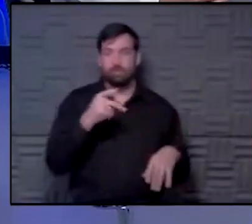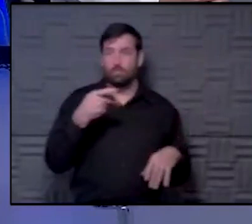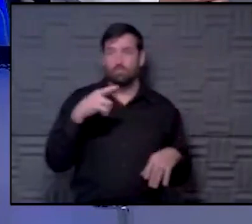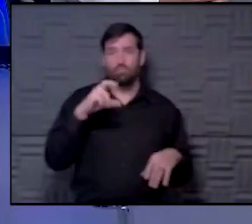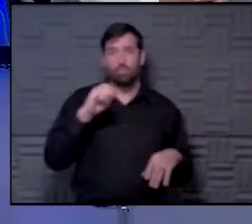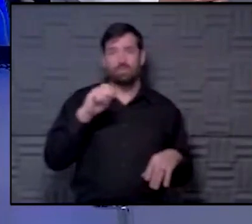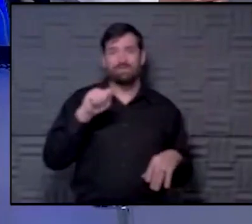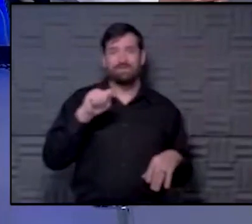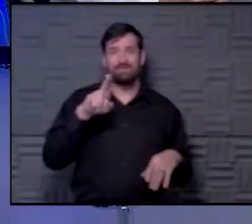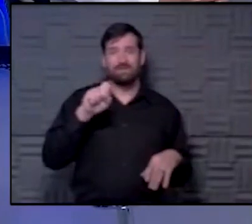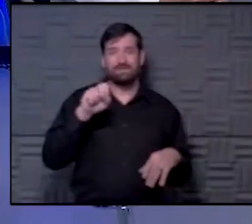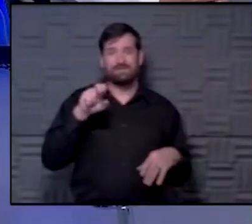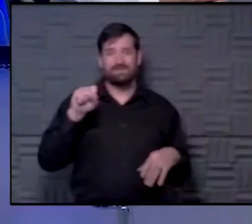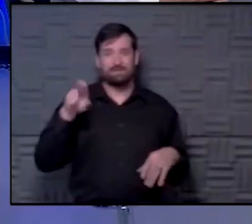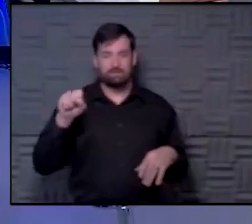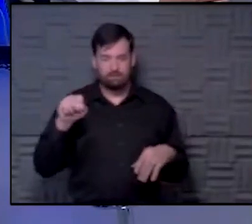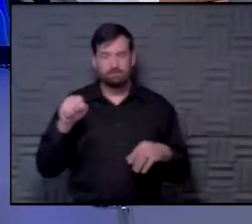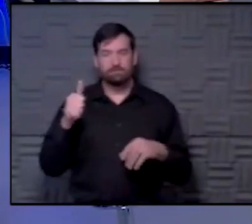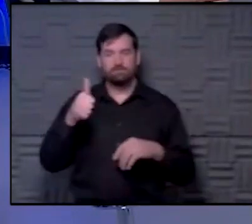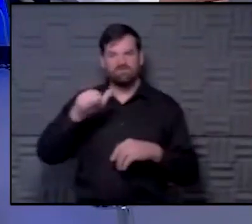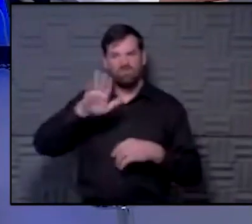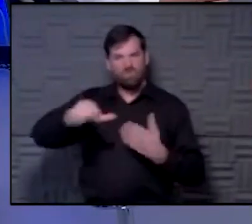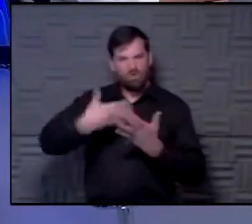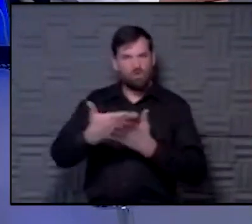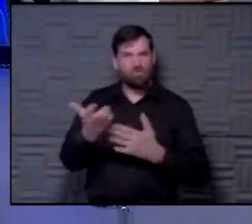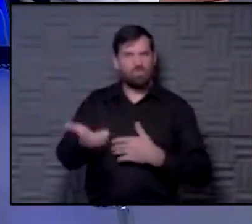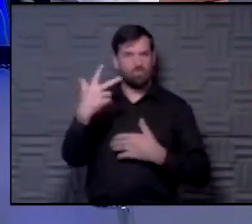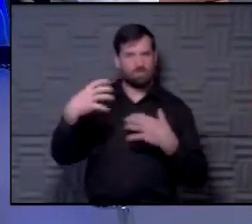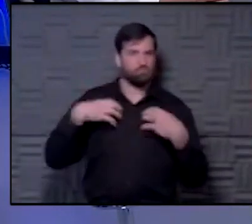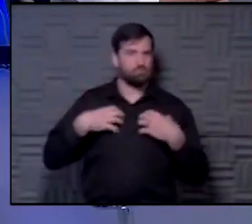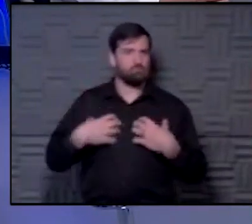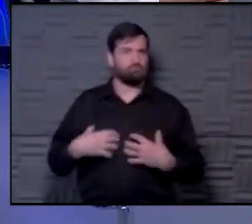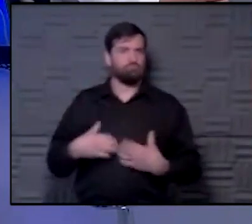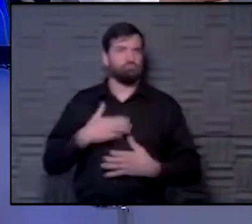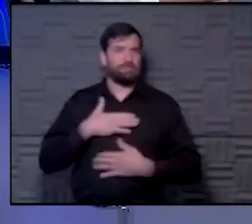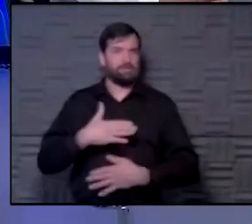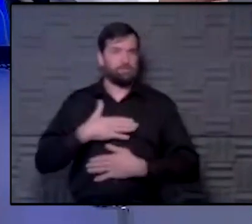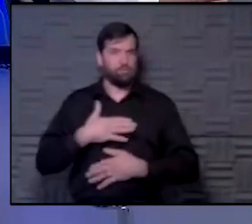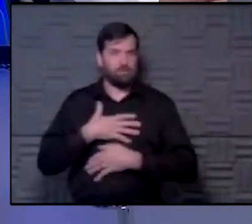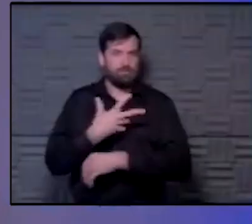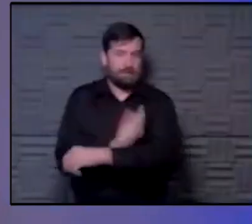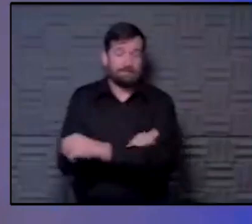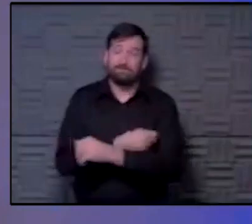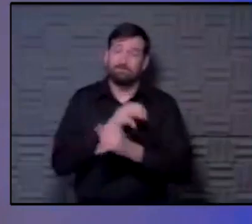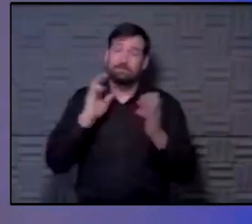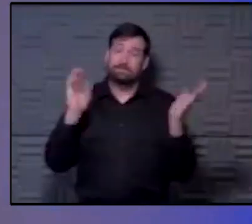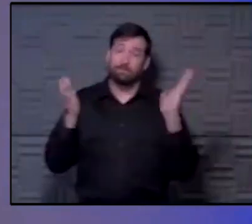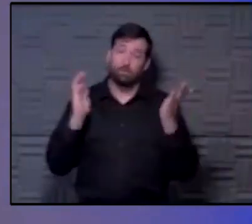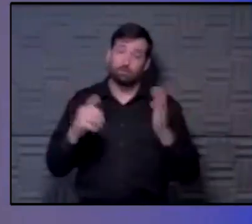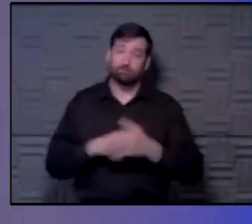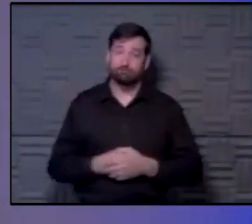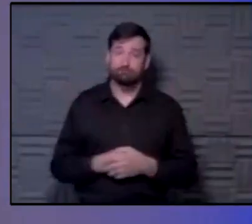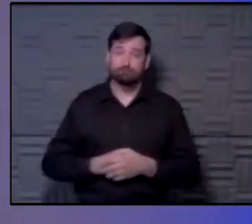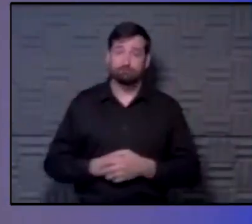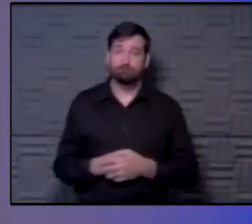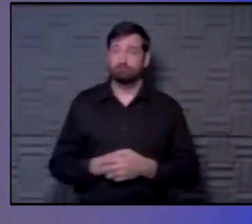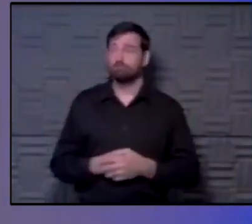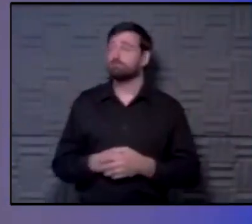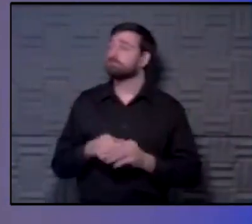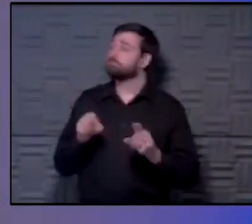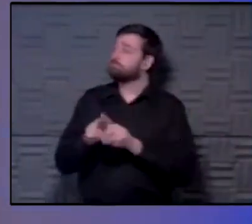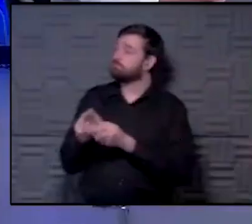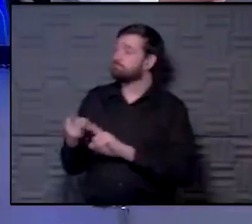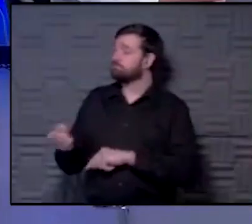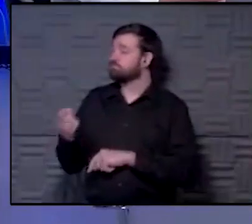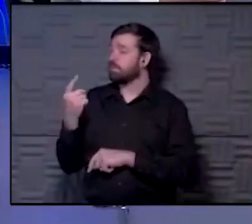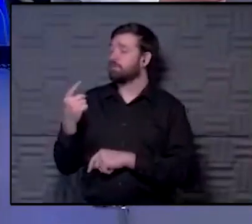way in kids. So all three respiratory vaccines that we can talk about off the top of our head, are similar in that regard. So. And I think maybe